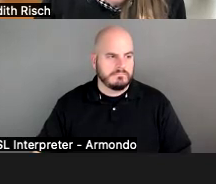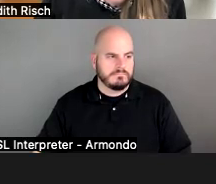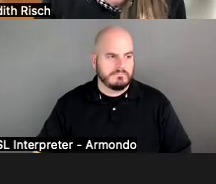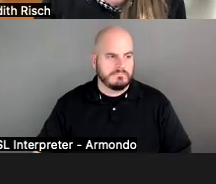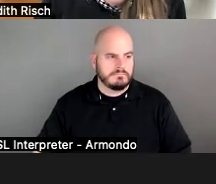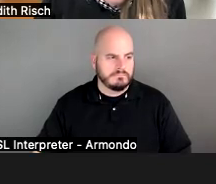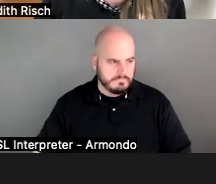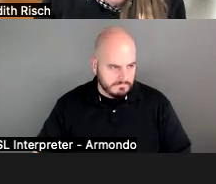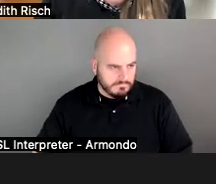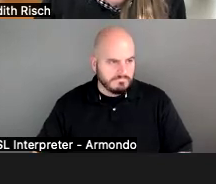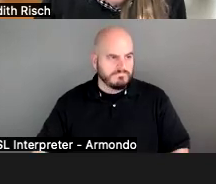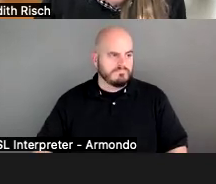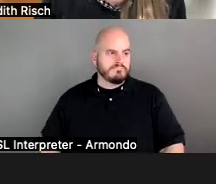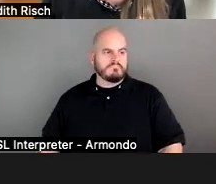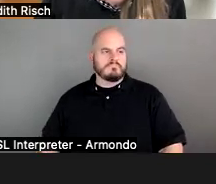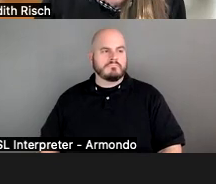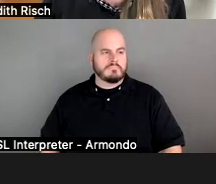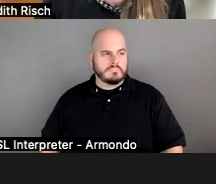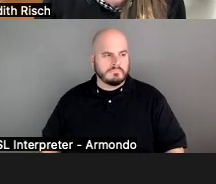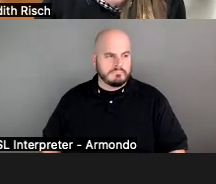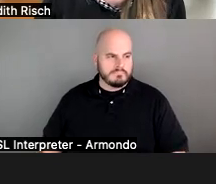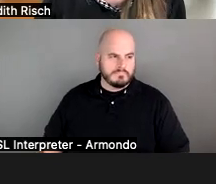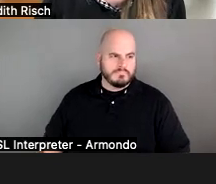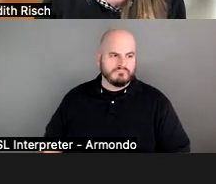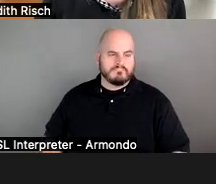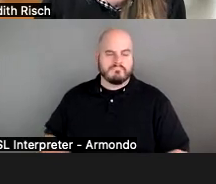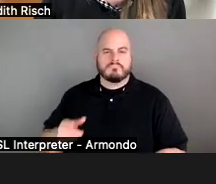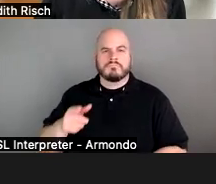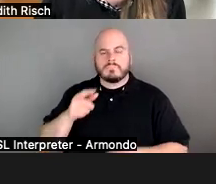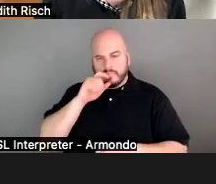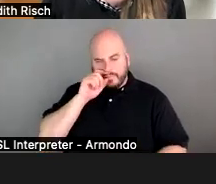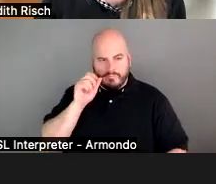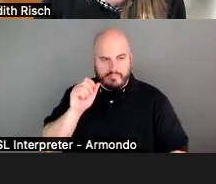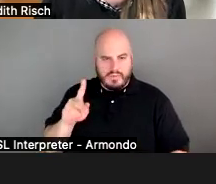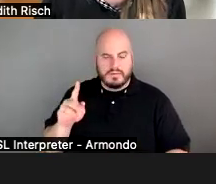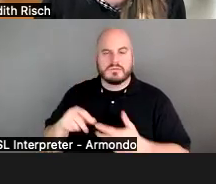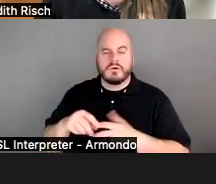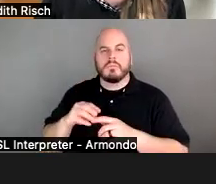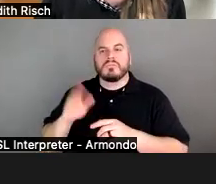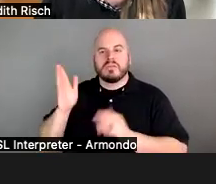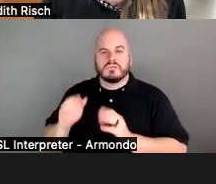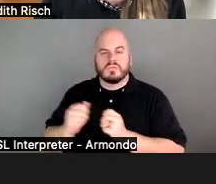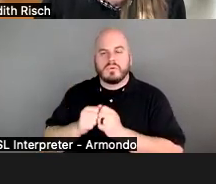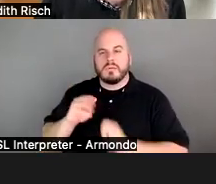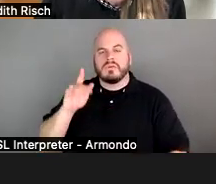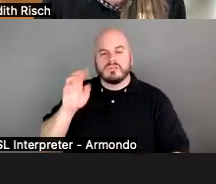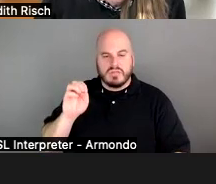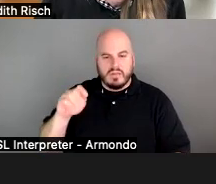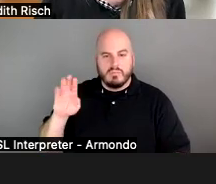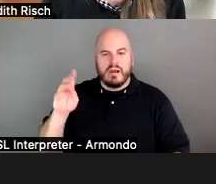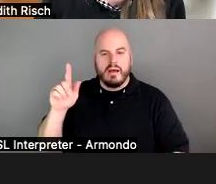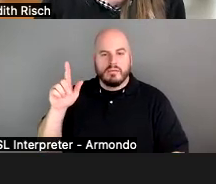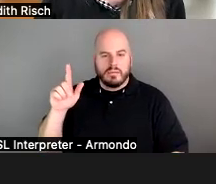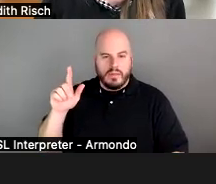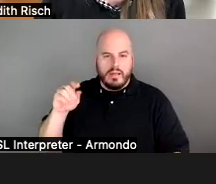So it looks like we have our next webinar or presenters with Michelle Bromley and Eleanor Hart from Portland